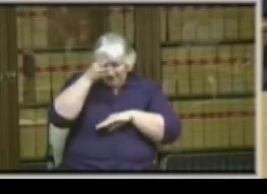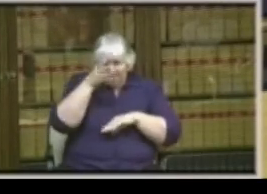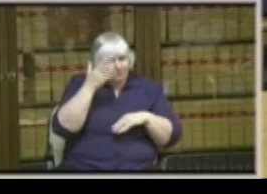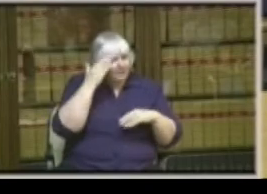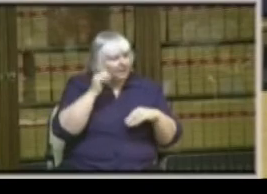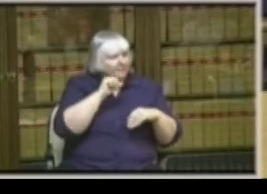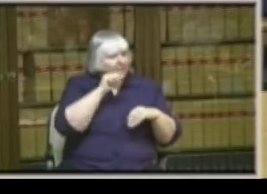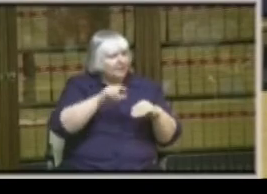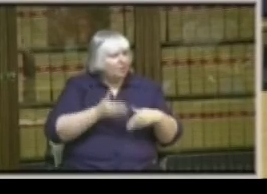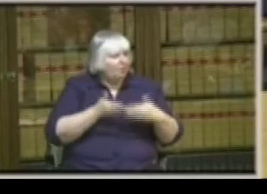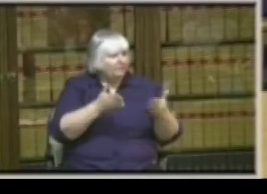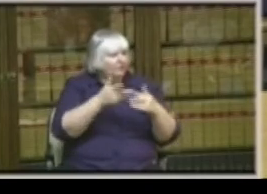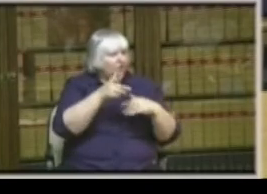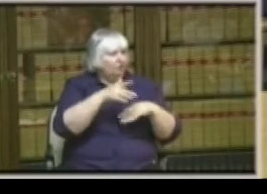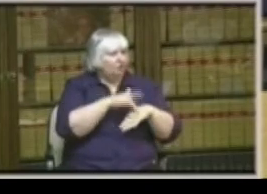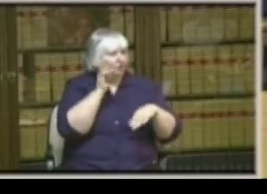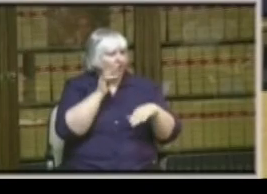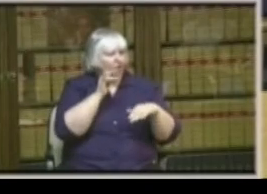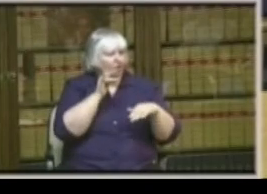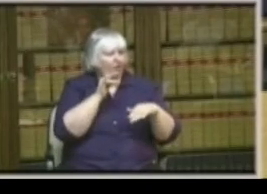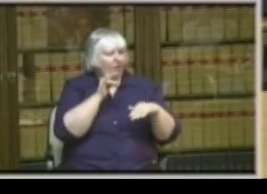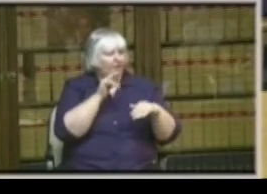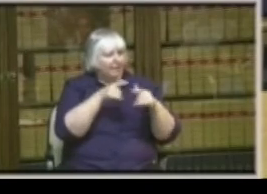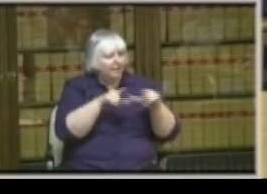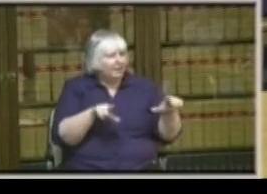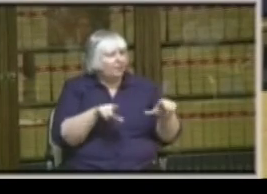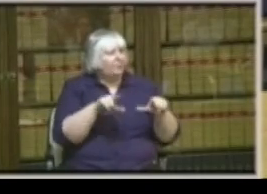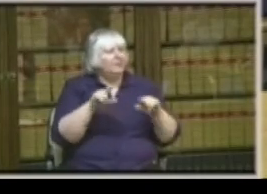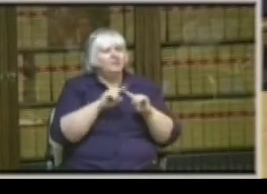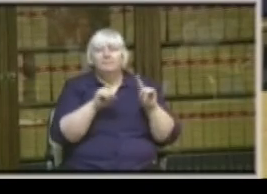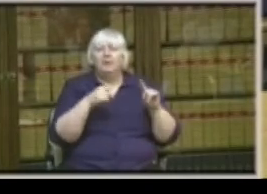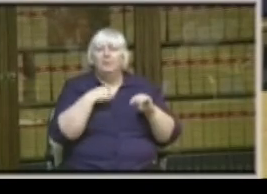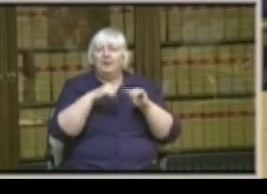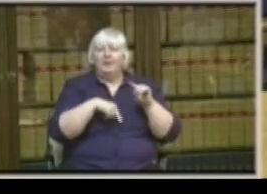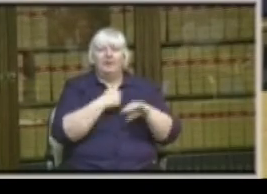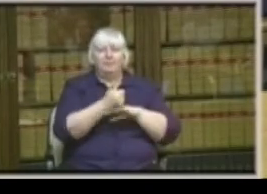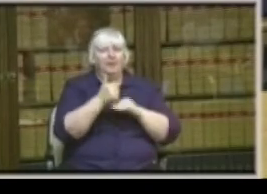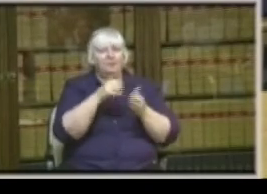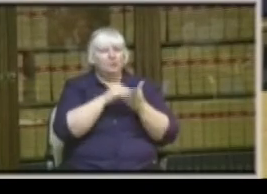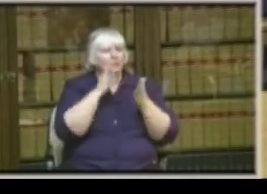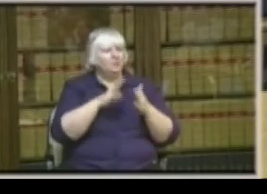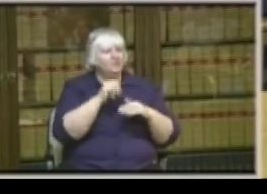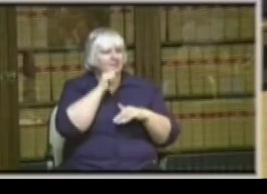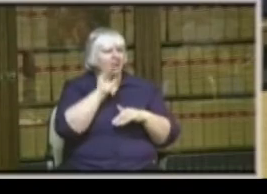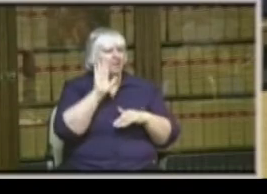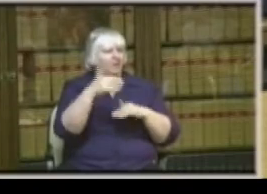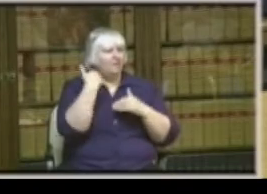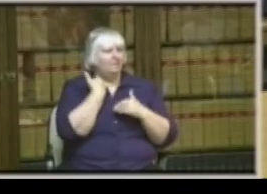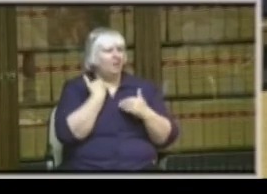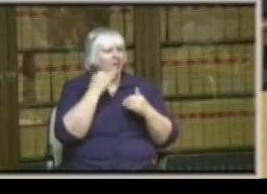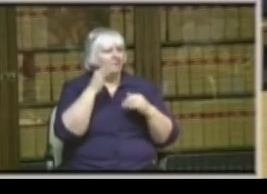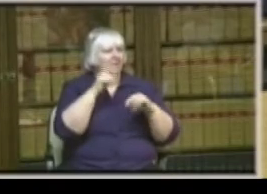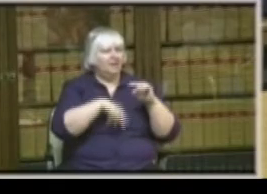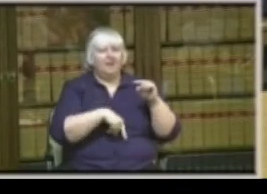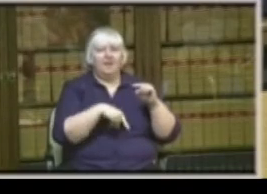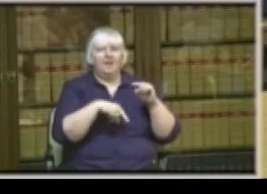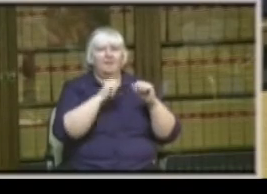because they haven't offered any early intervention or anything like that. But we can't blame the students. It's not their fault that they're not passing the